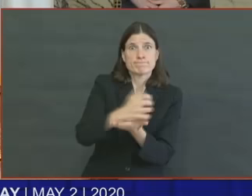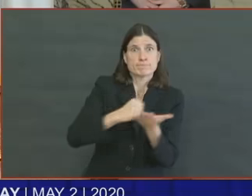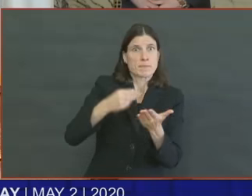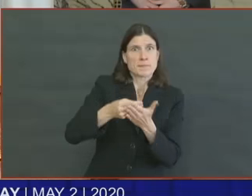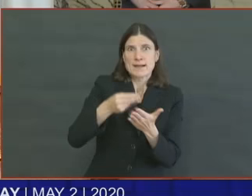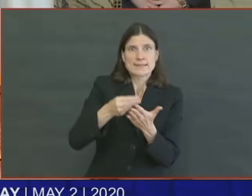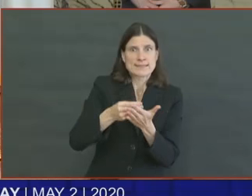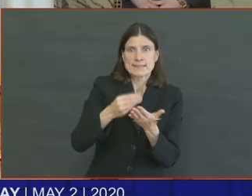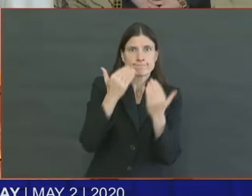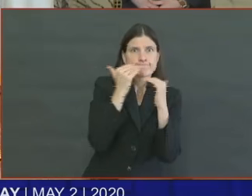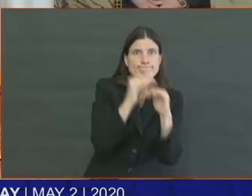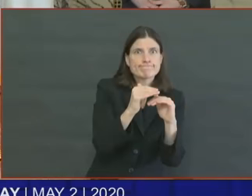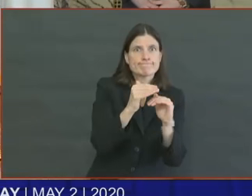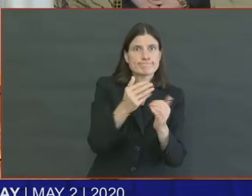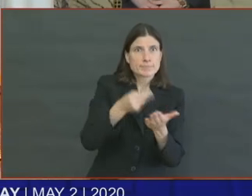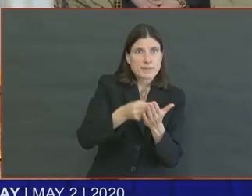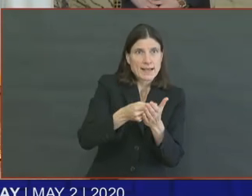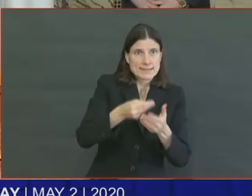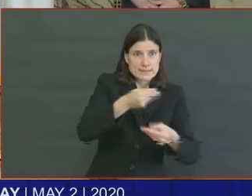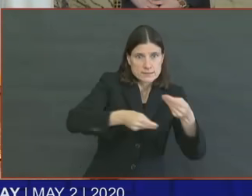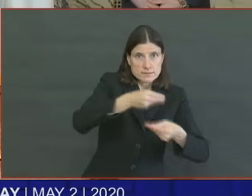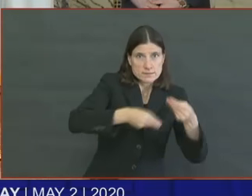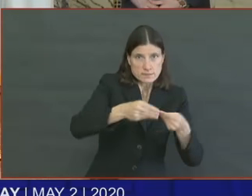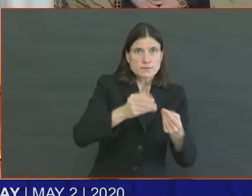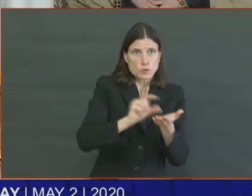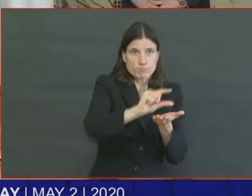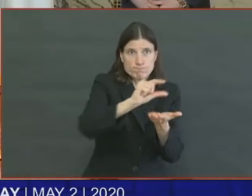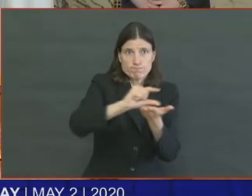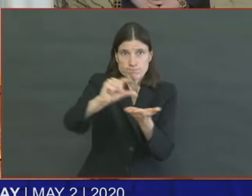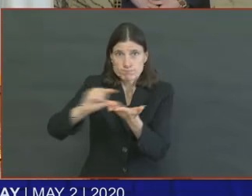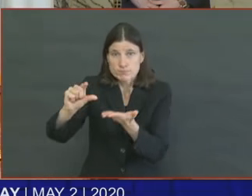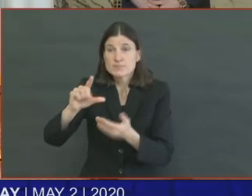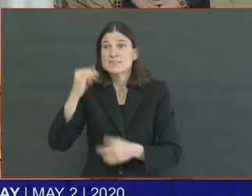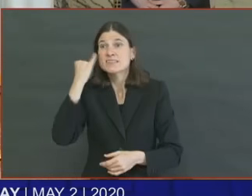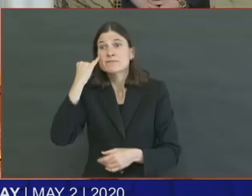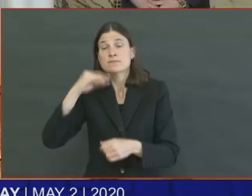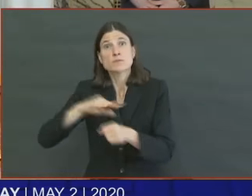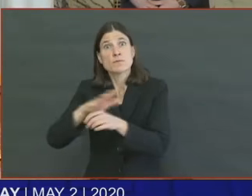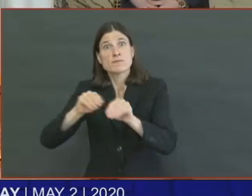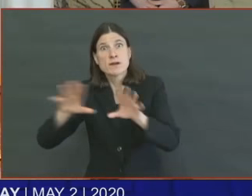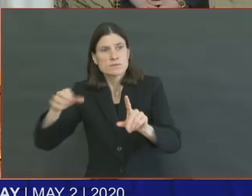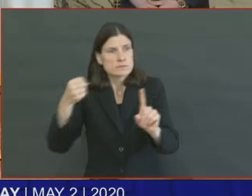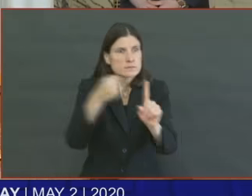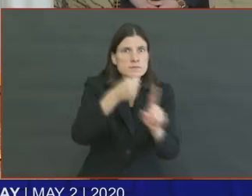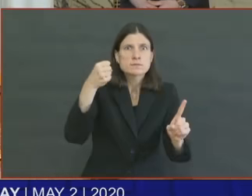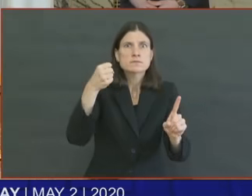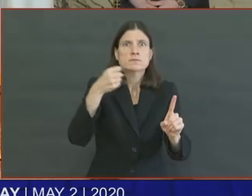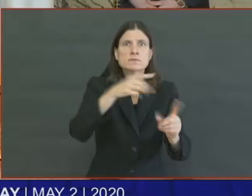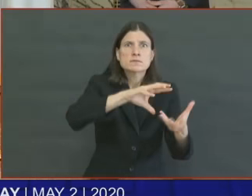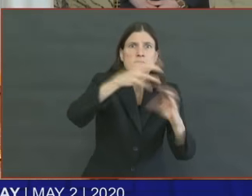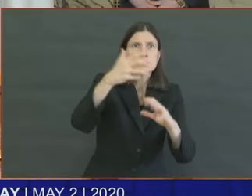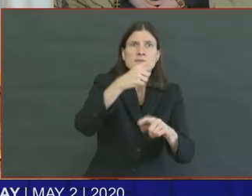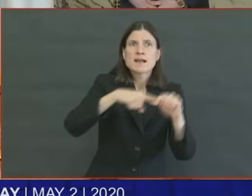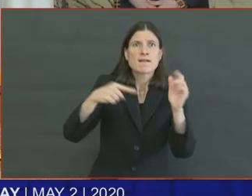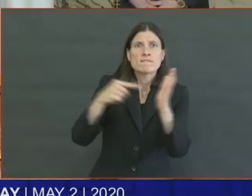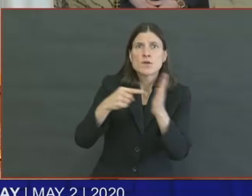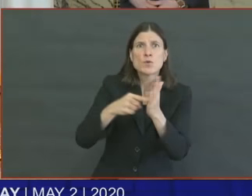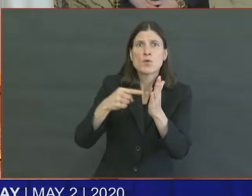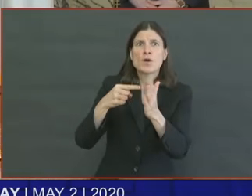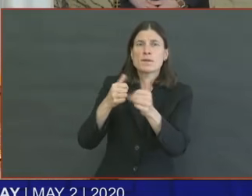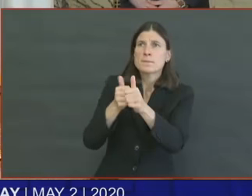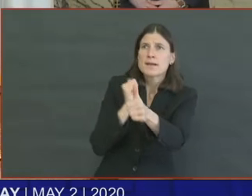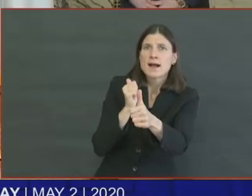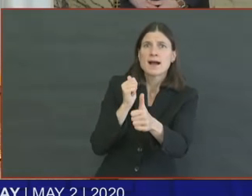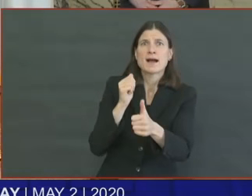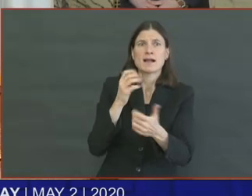the COVID-19 emergency and for people who are at risk of homelessness.